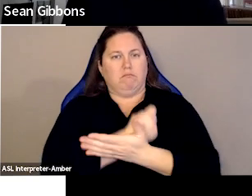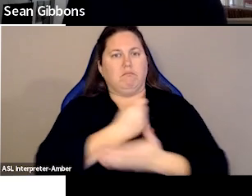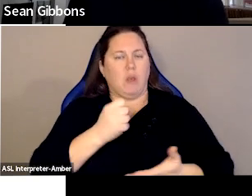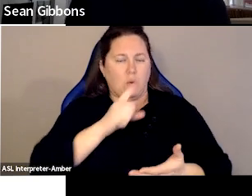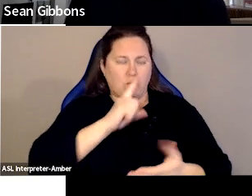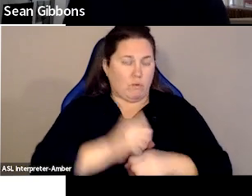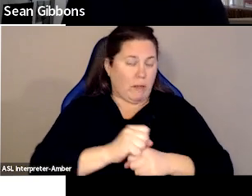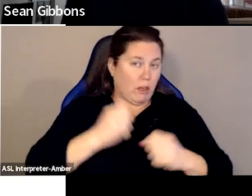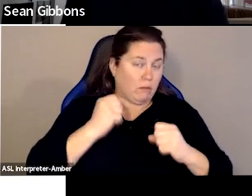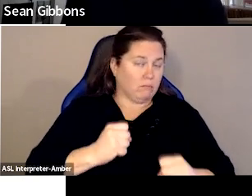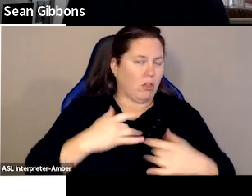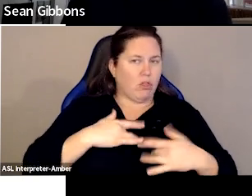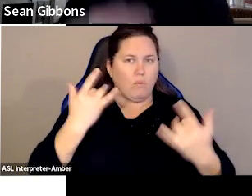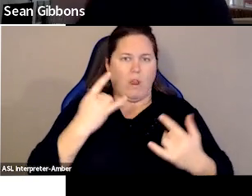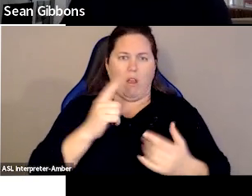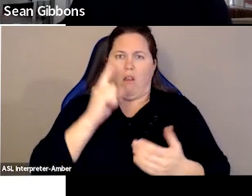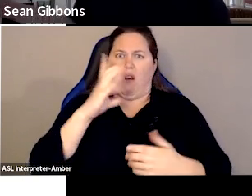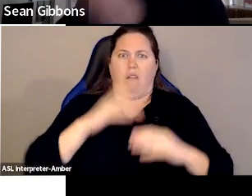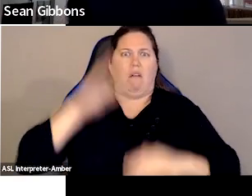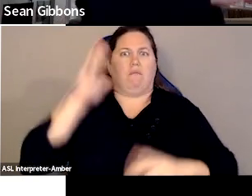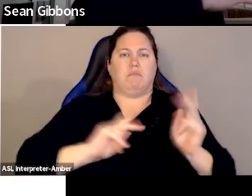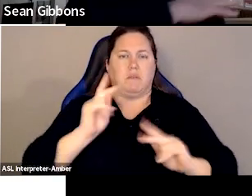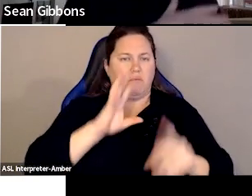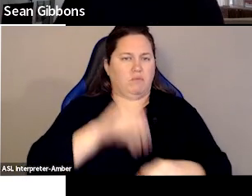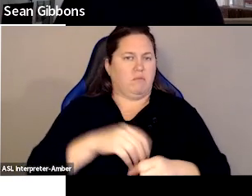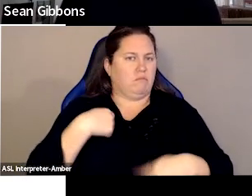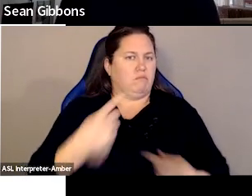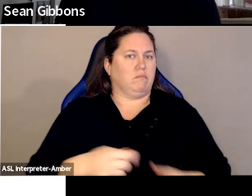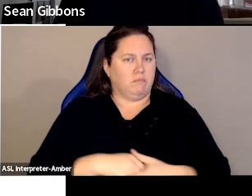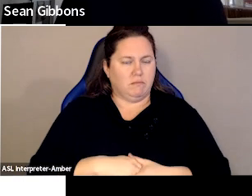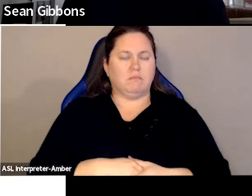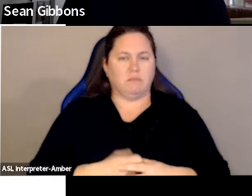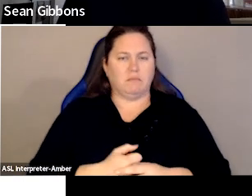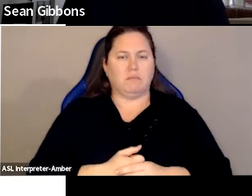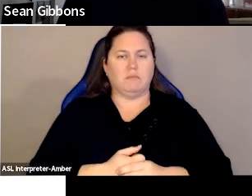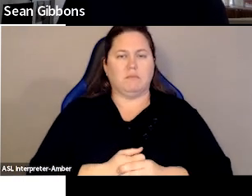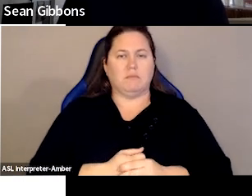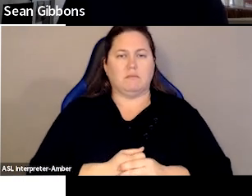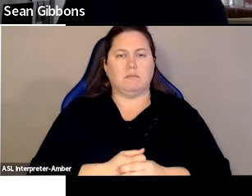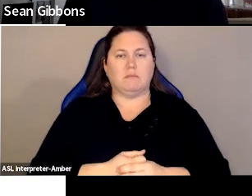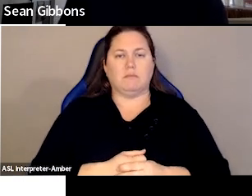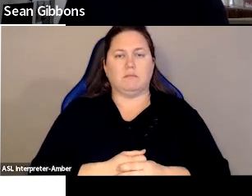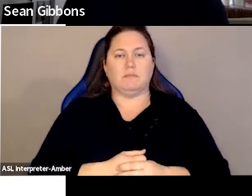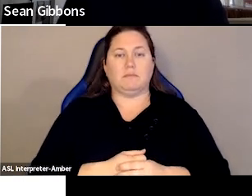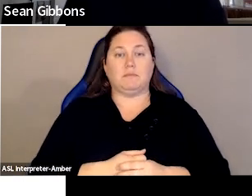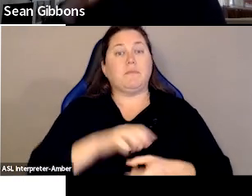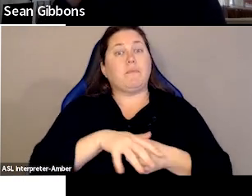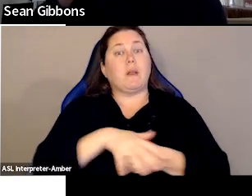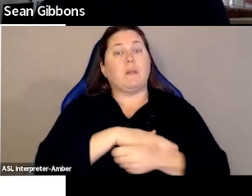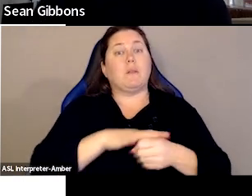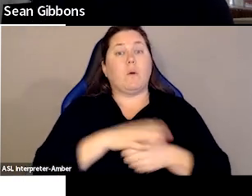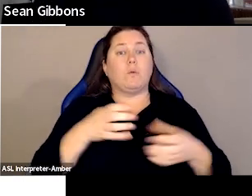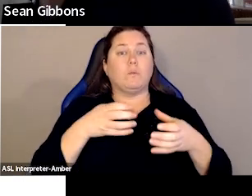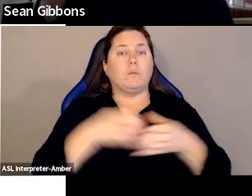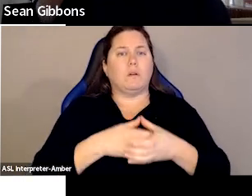and hundreds of folks who've been participating over the last little while. All right, with that, let's move ahead. Local groups is the other thing we want to tell you about. It's been